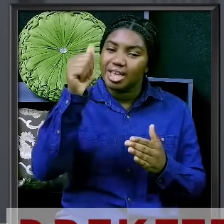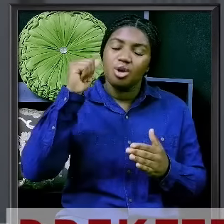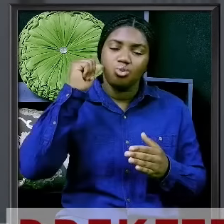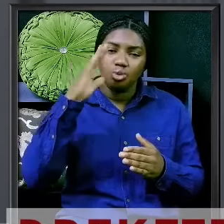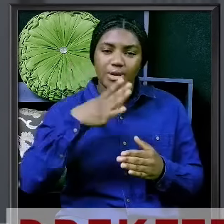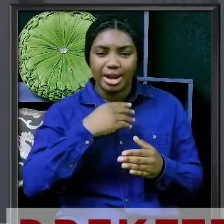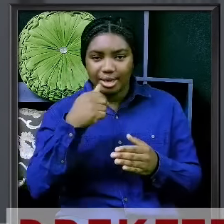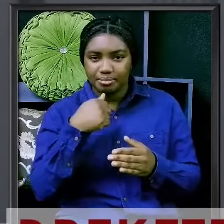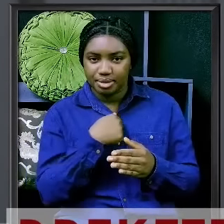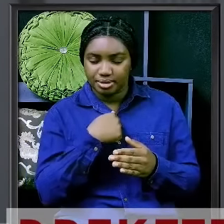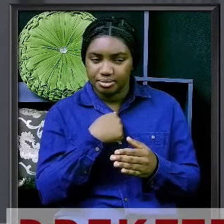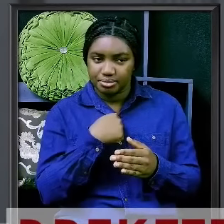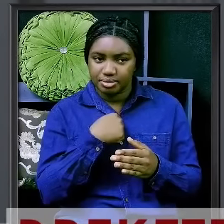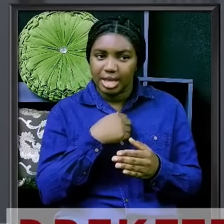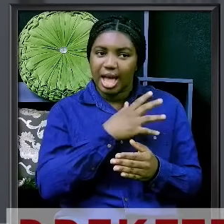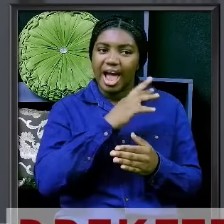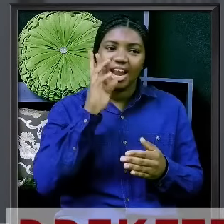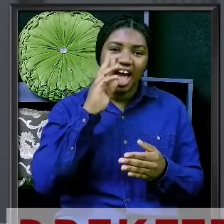a woman like me.